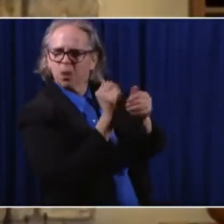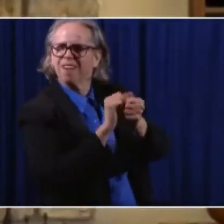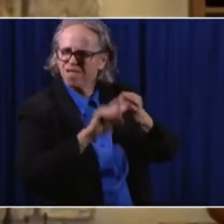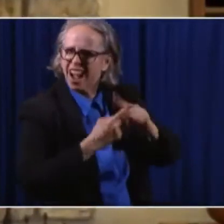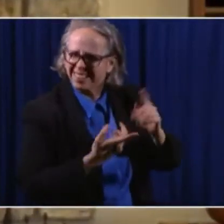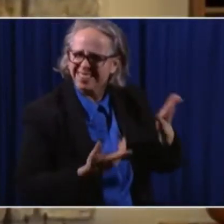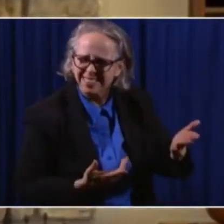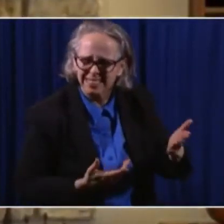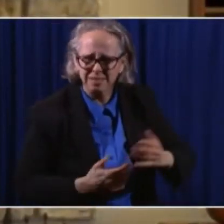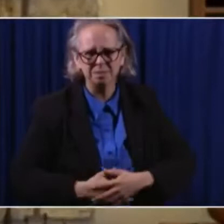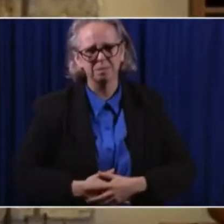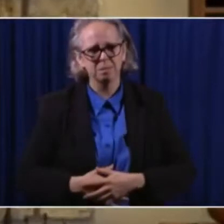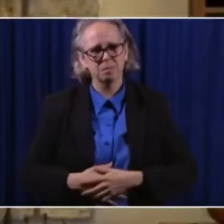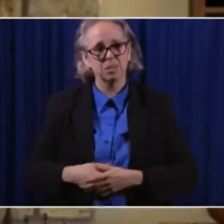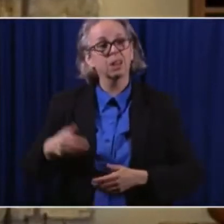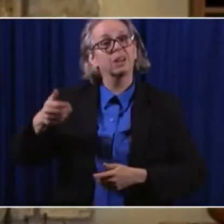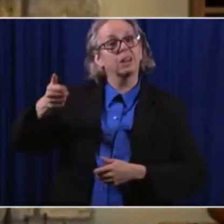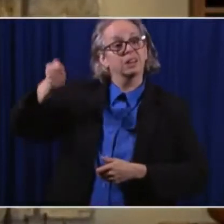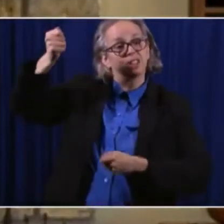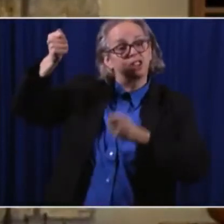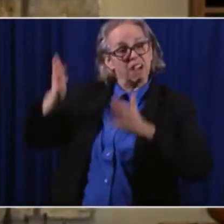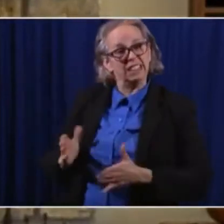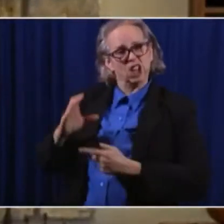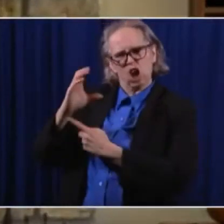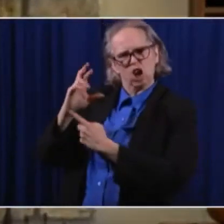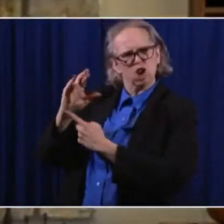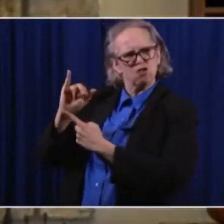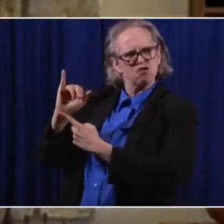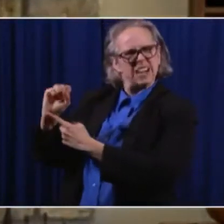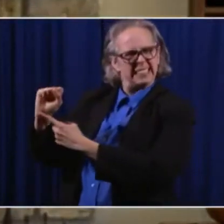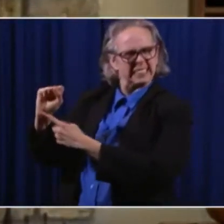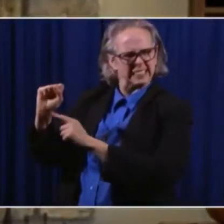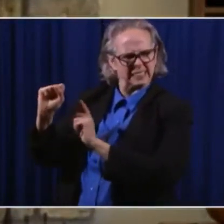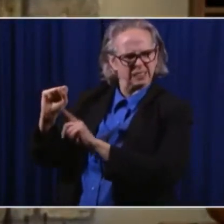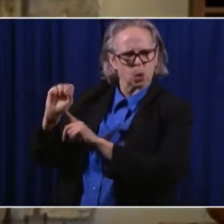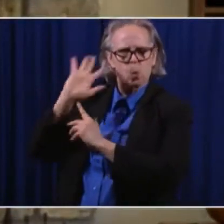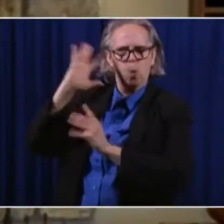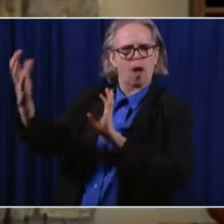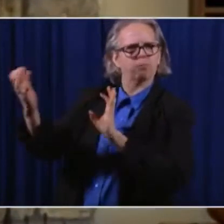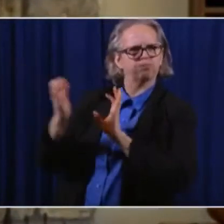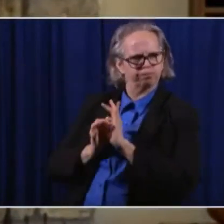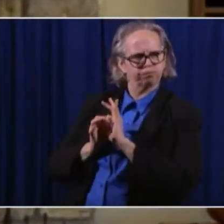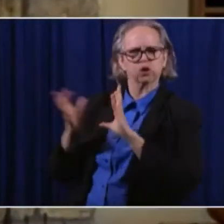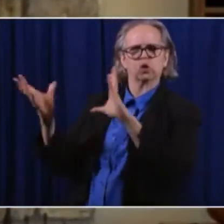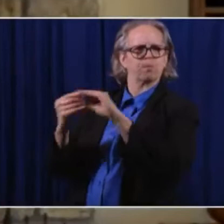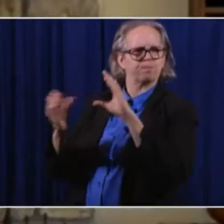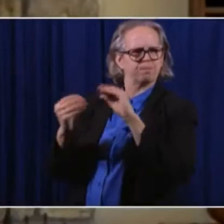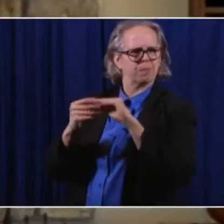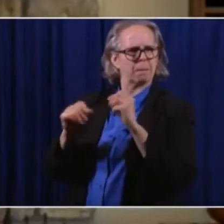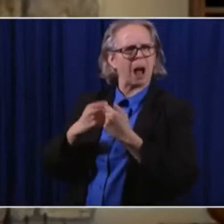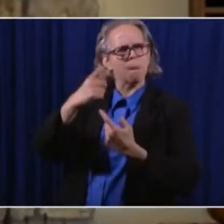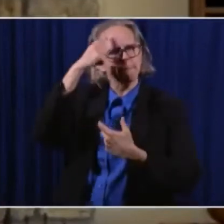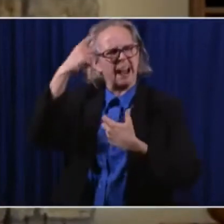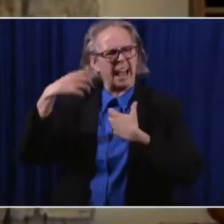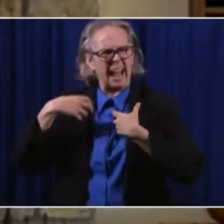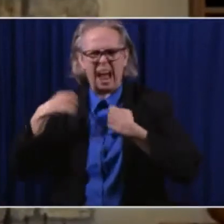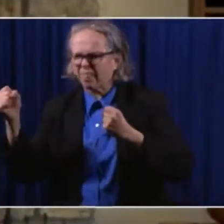health toll that's going on during this pandemic and what people can do to alleviate that. Something you can do. Write a